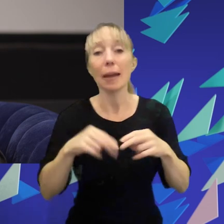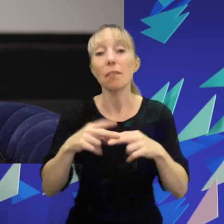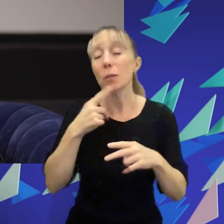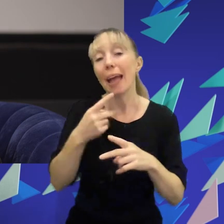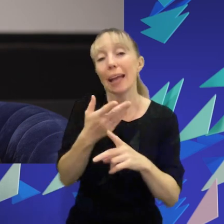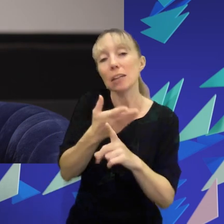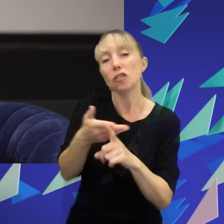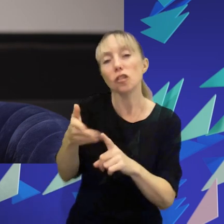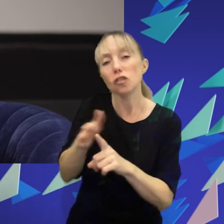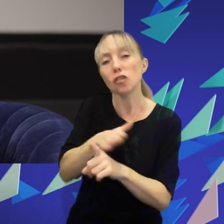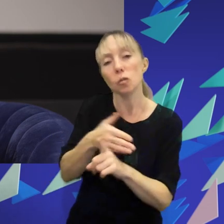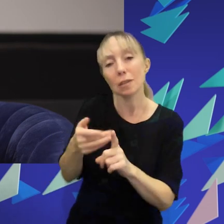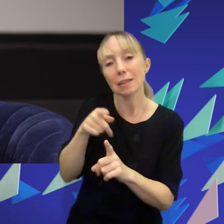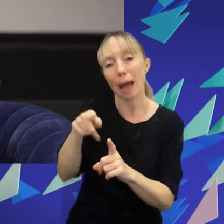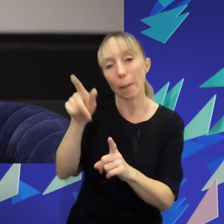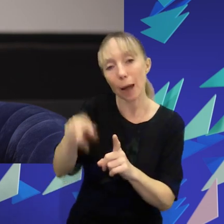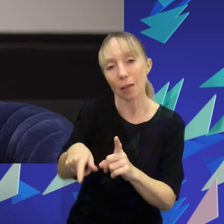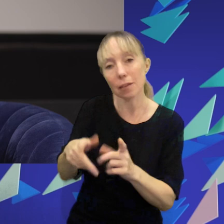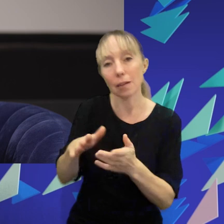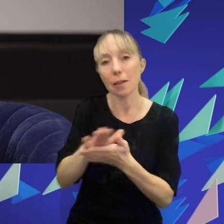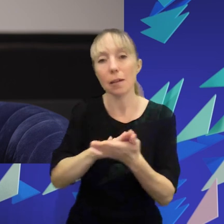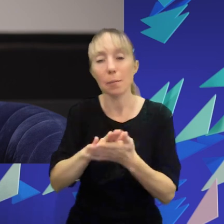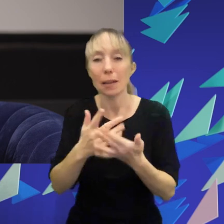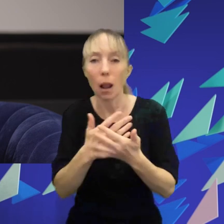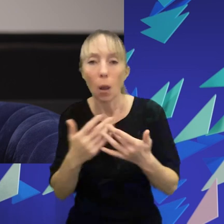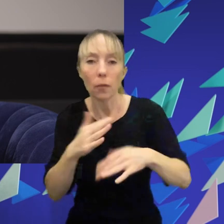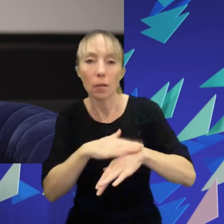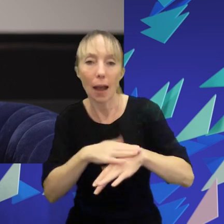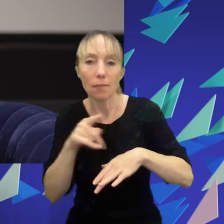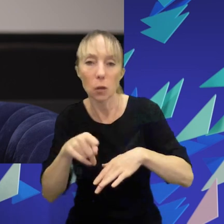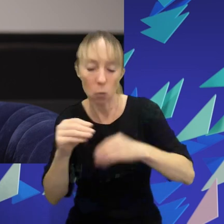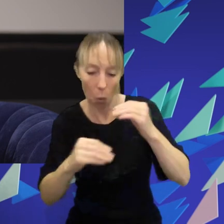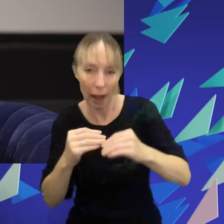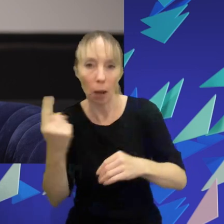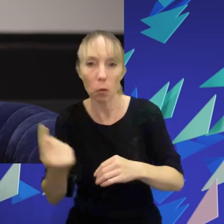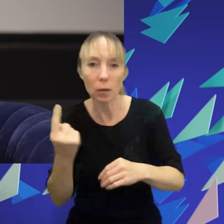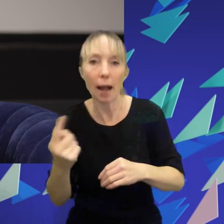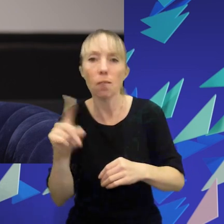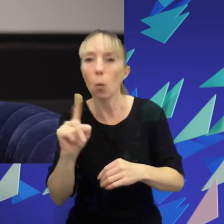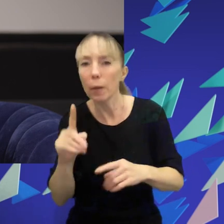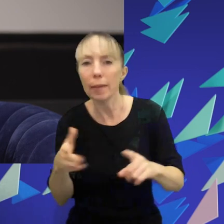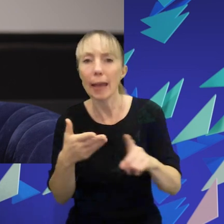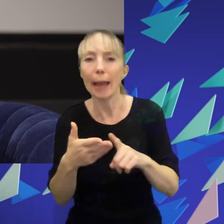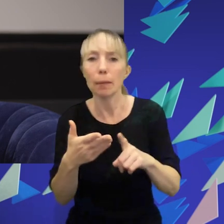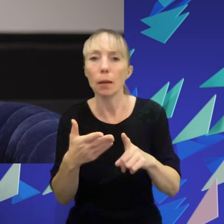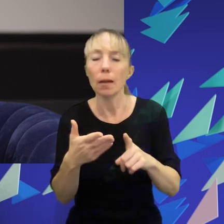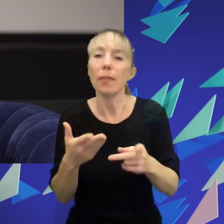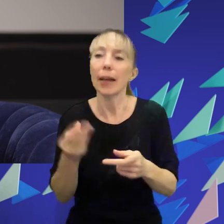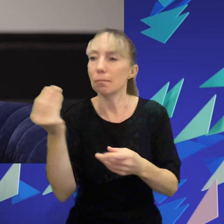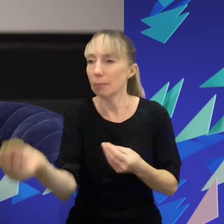Like, so those, in a way, takes a lot of time for you to work, to be clear in what is that, and then just give